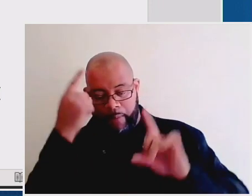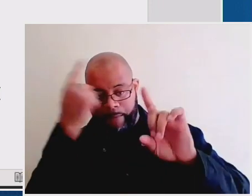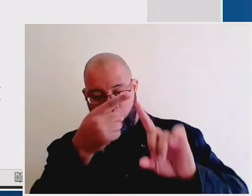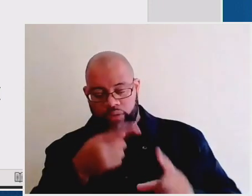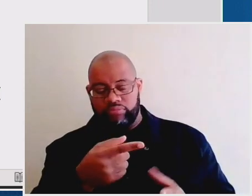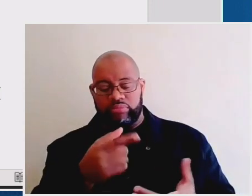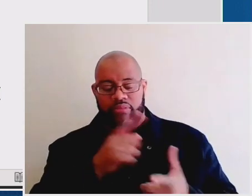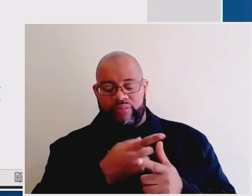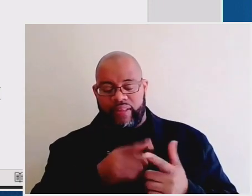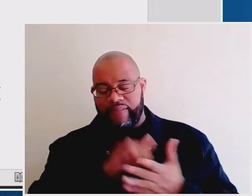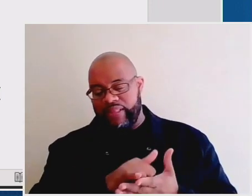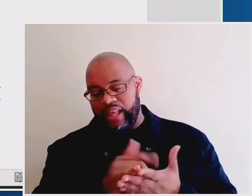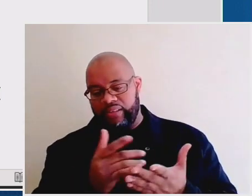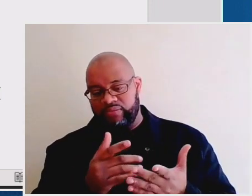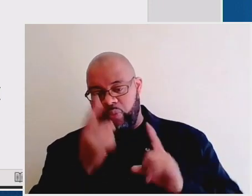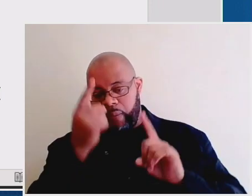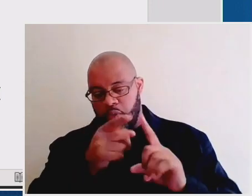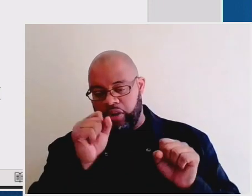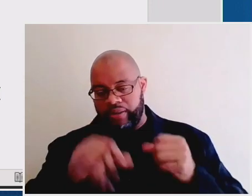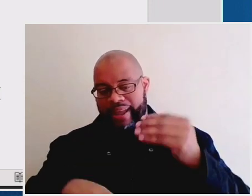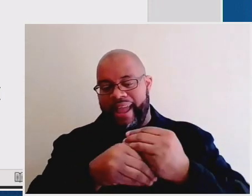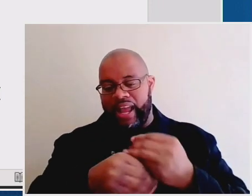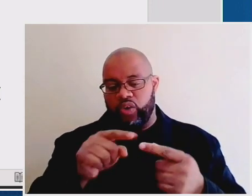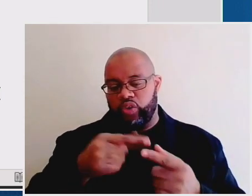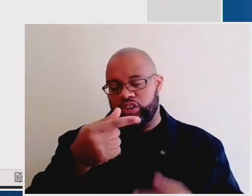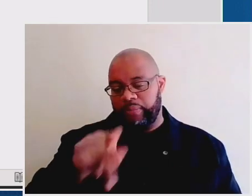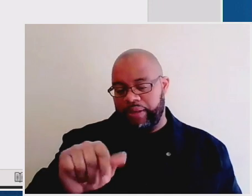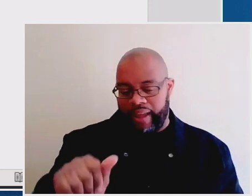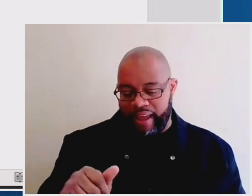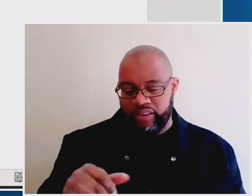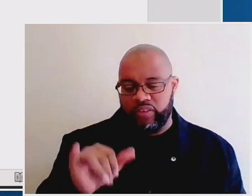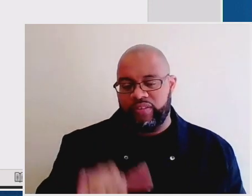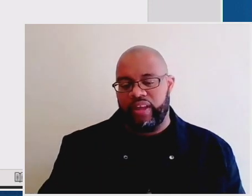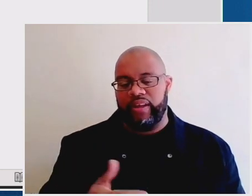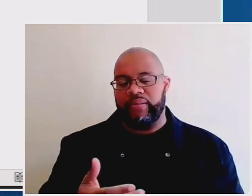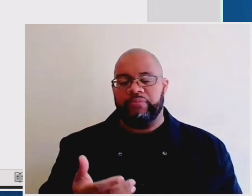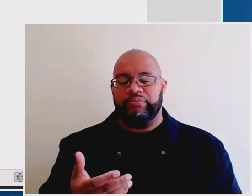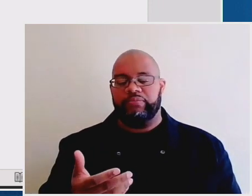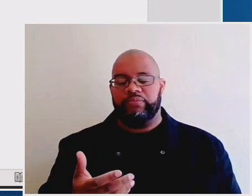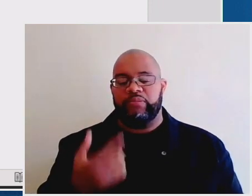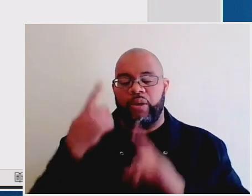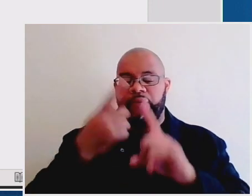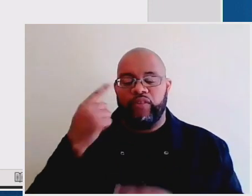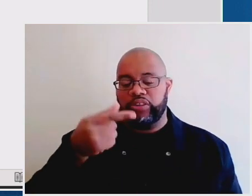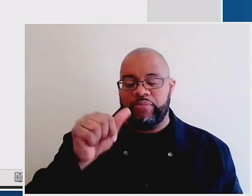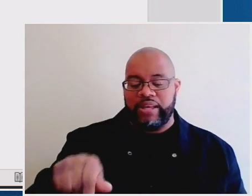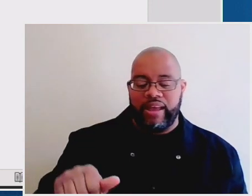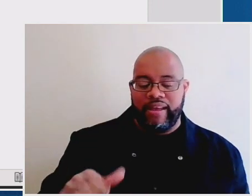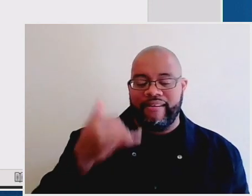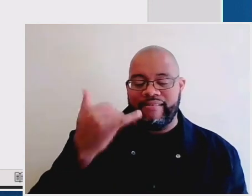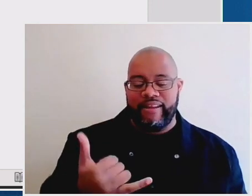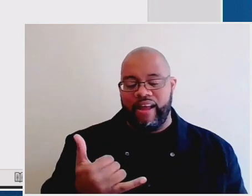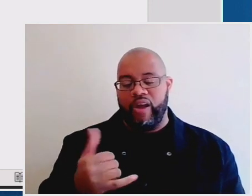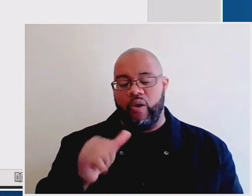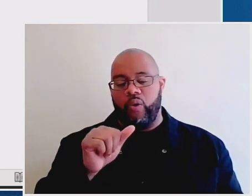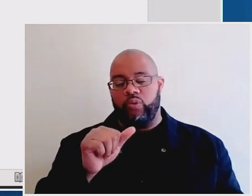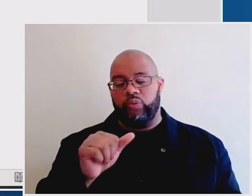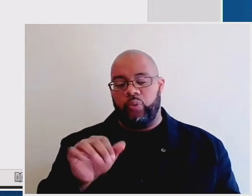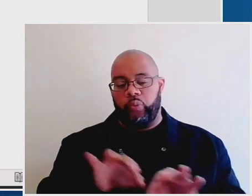that 1 point could be added on to GPA. So the objective for the GPA would now be worth 2 points instead of